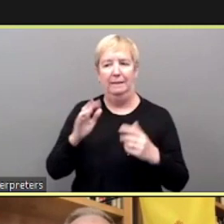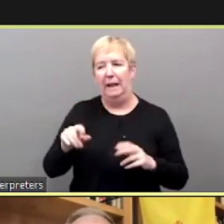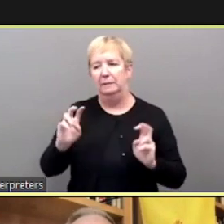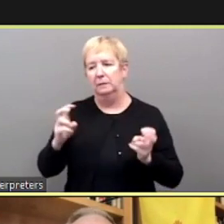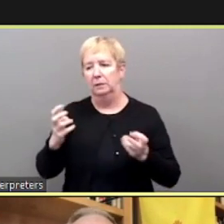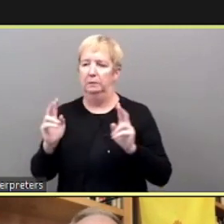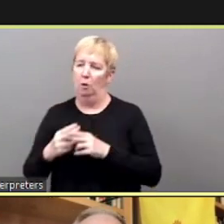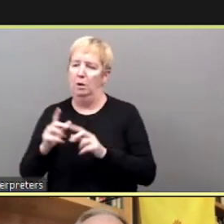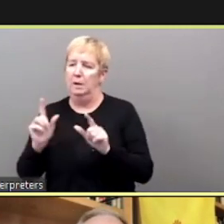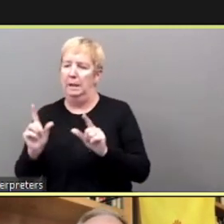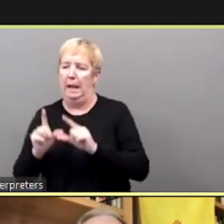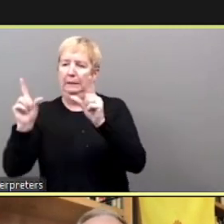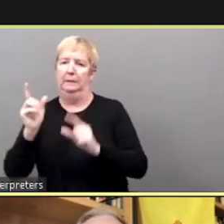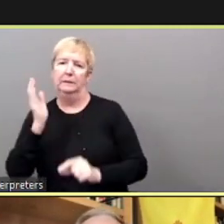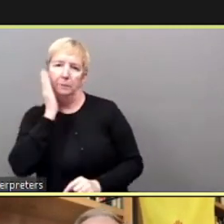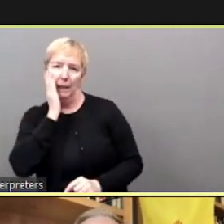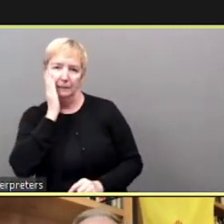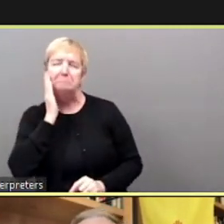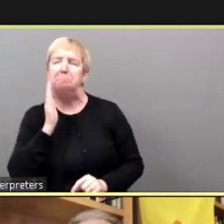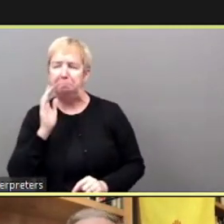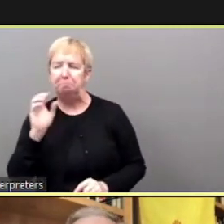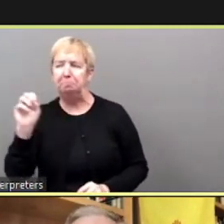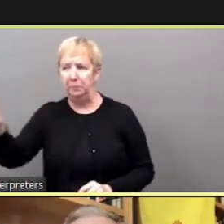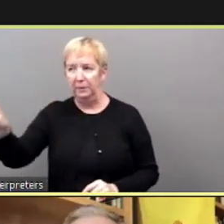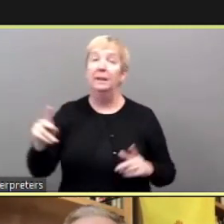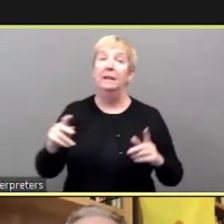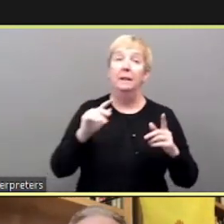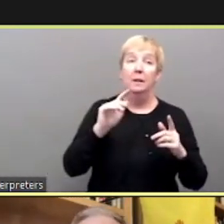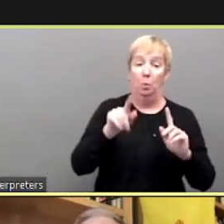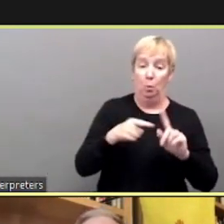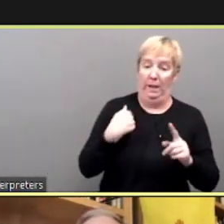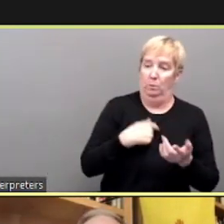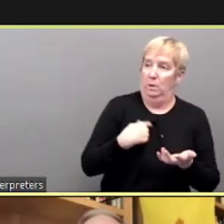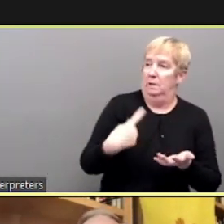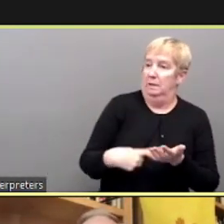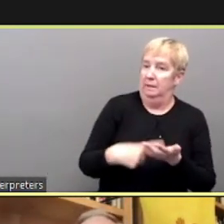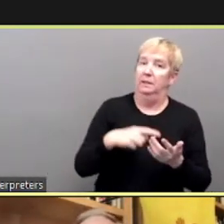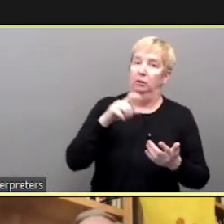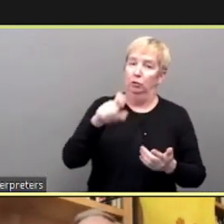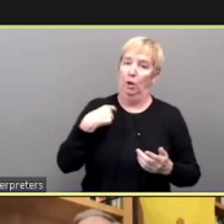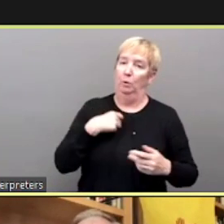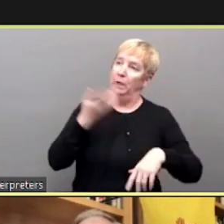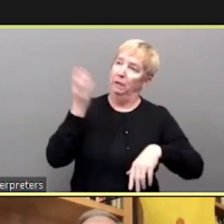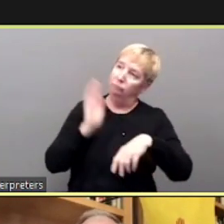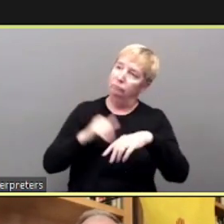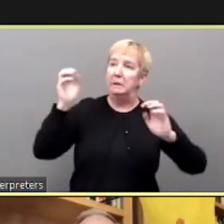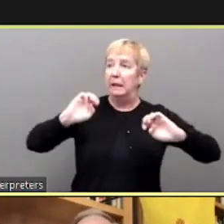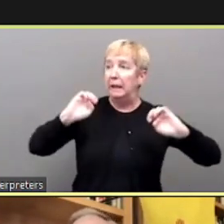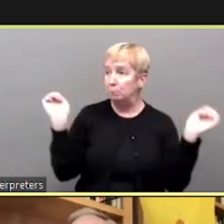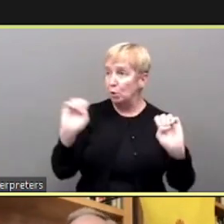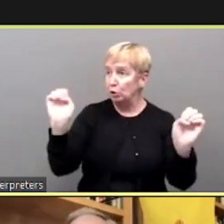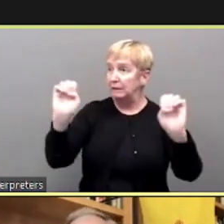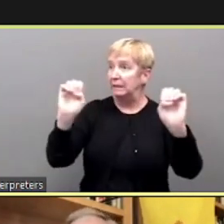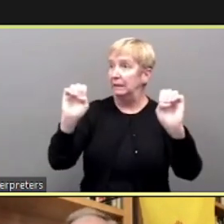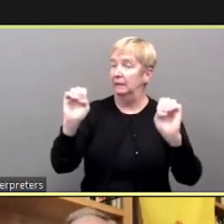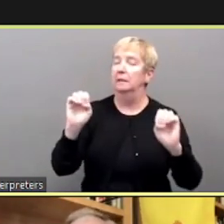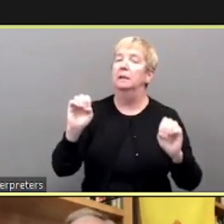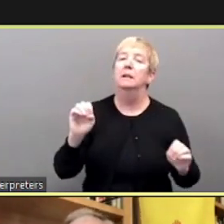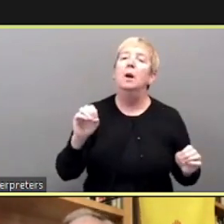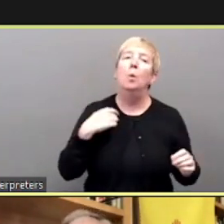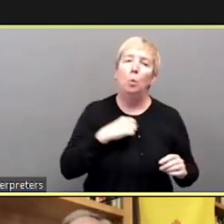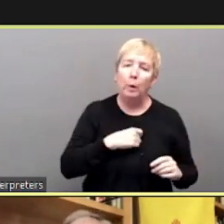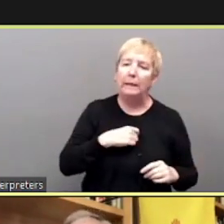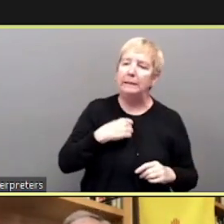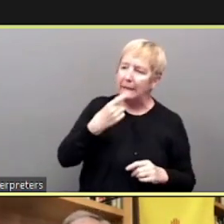And for the purposes of going into crisis standards of care, we really do expect all hospitals to find whatever way they can